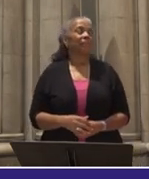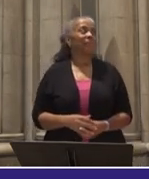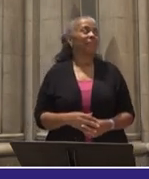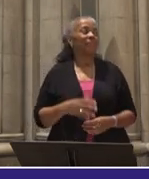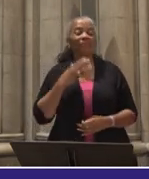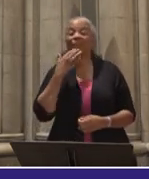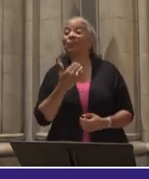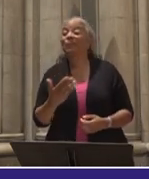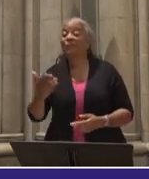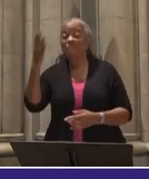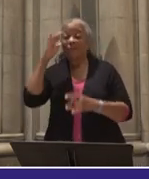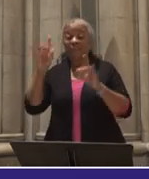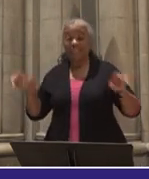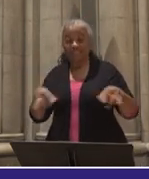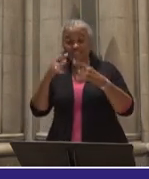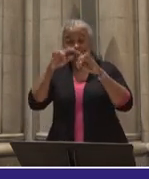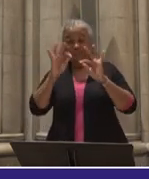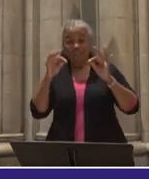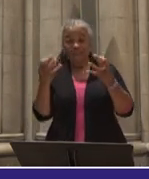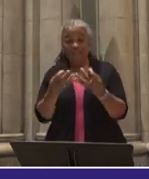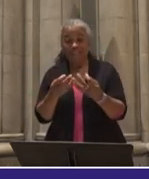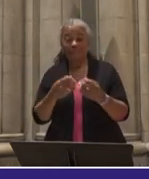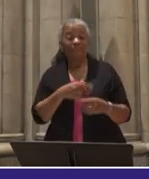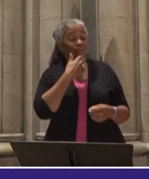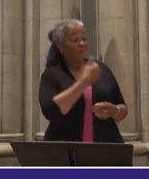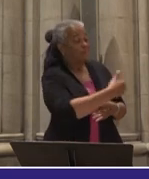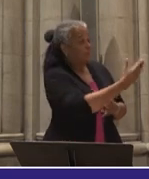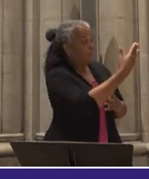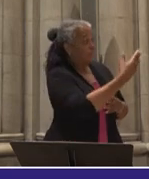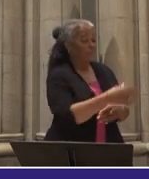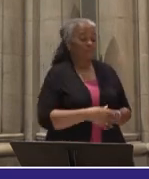Good morning, Cathedral family.